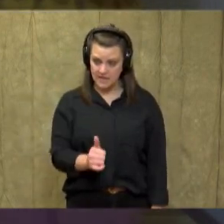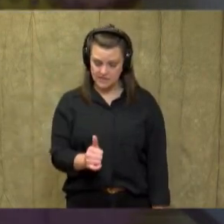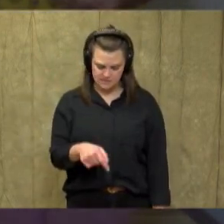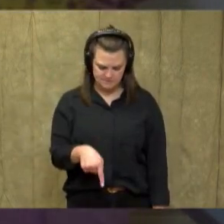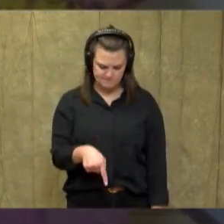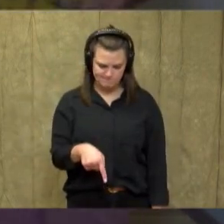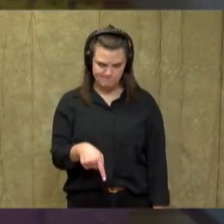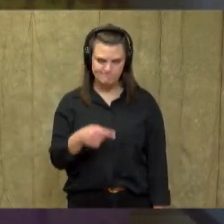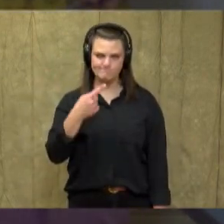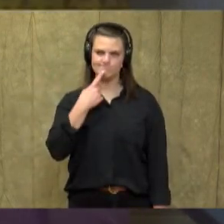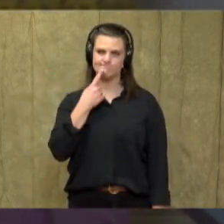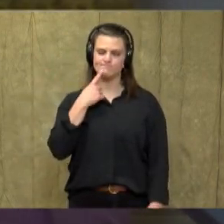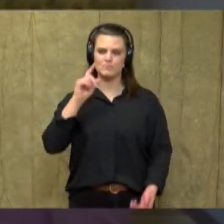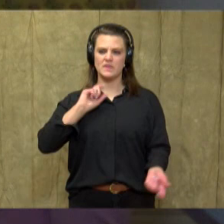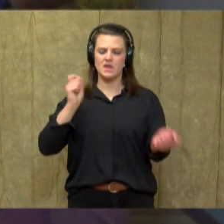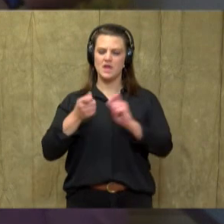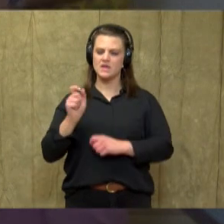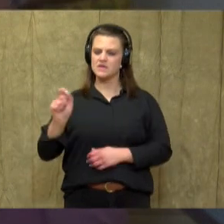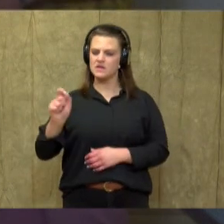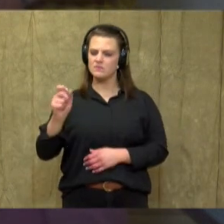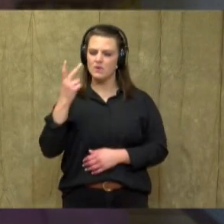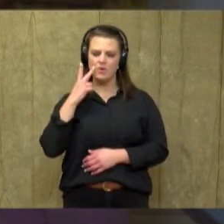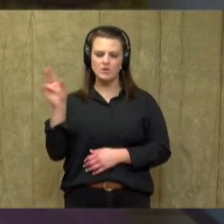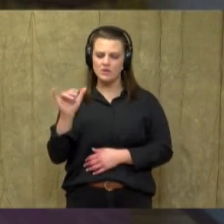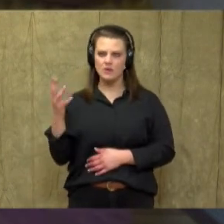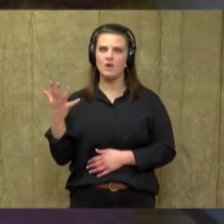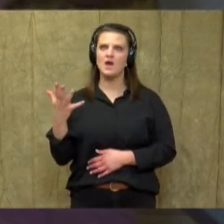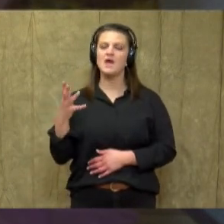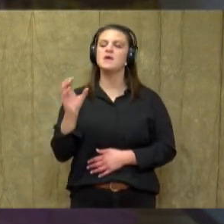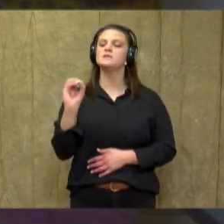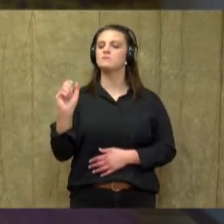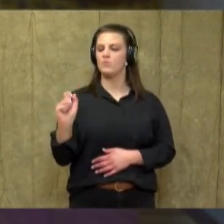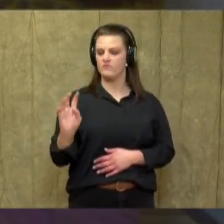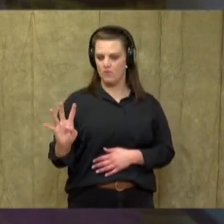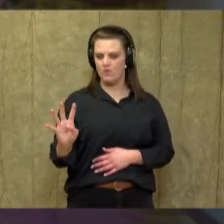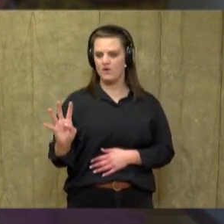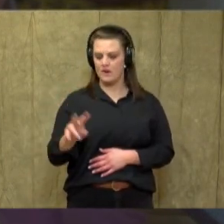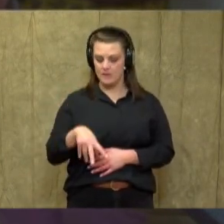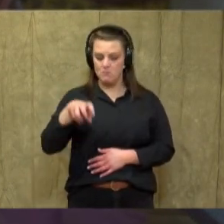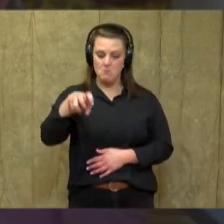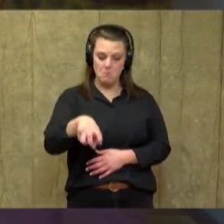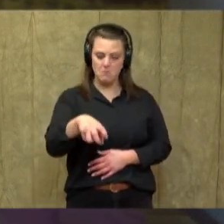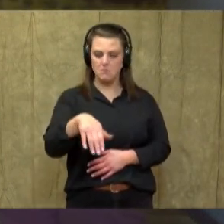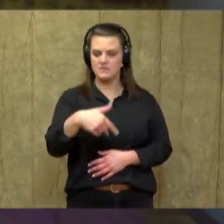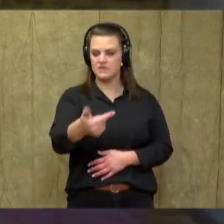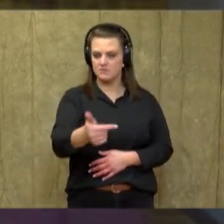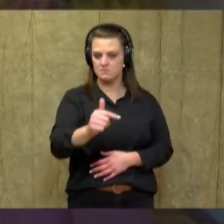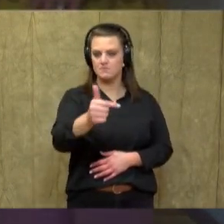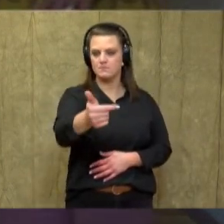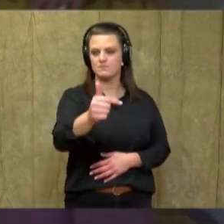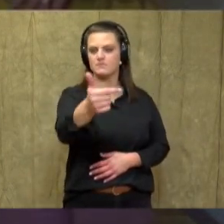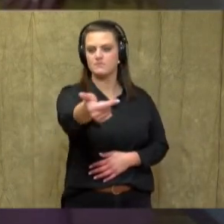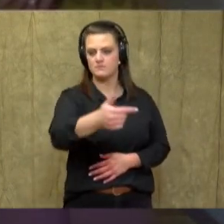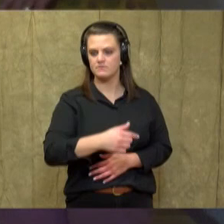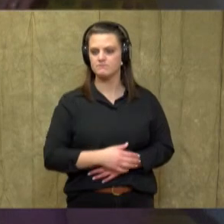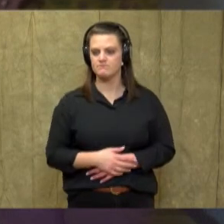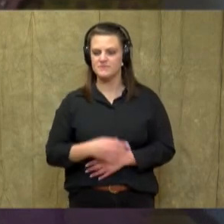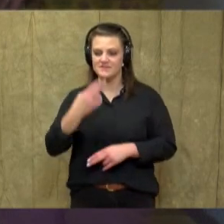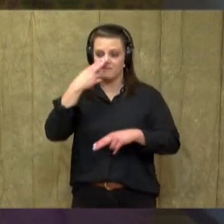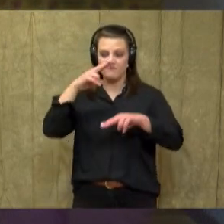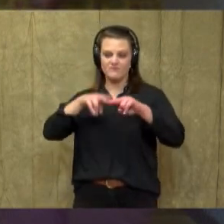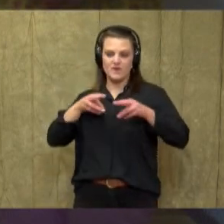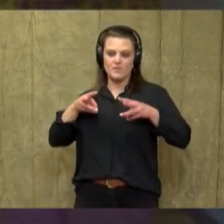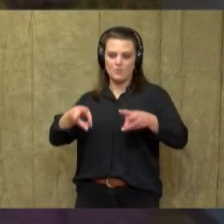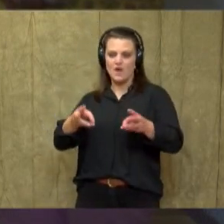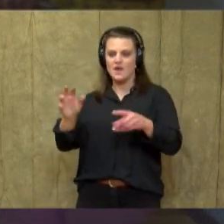decimal would look like 0.4. So you could do this with several people. These are just some fun ways